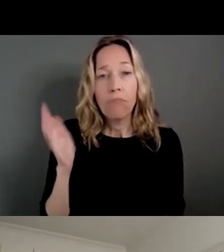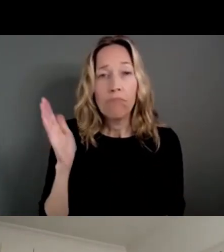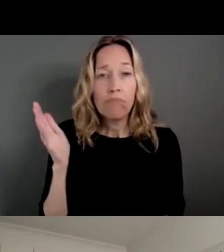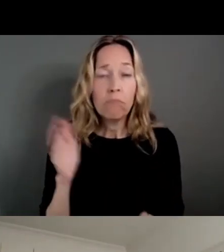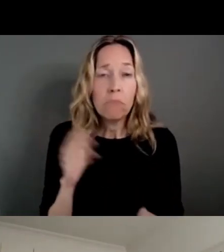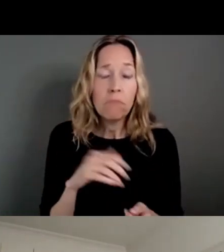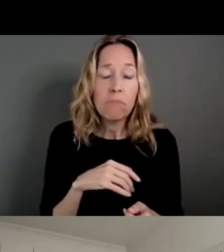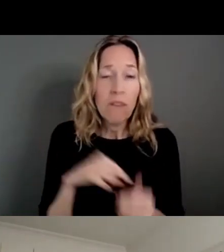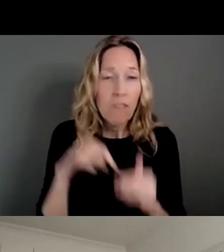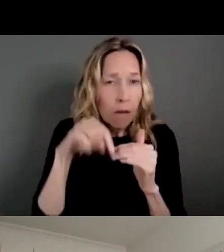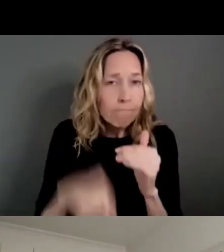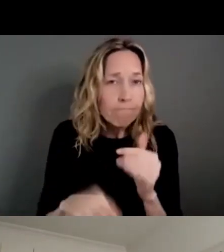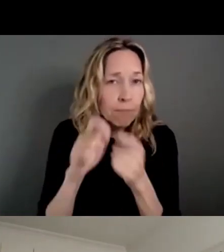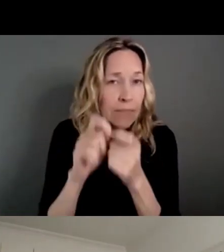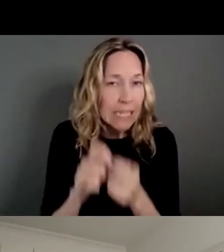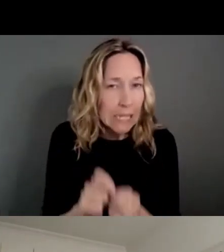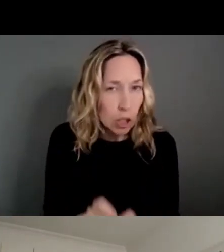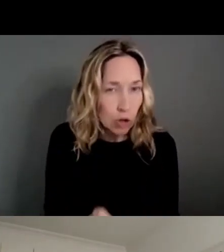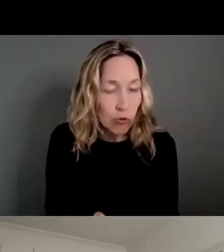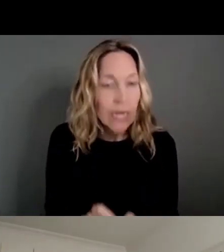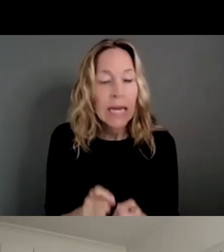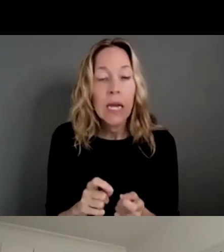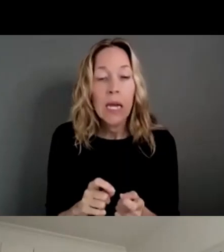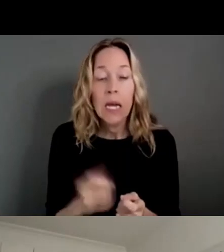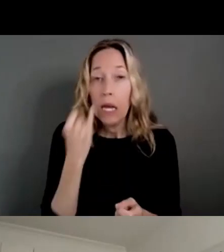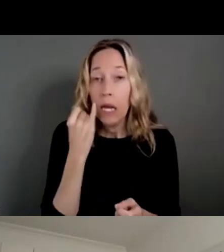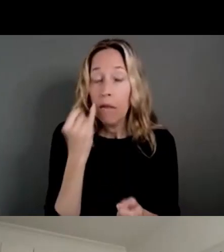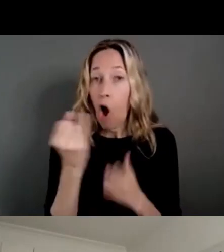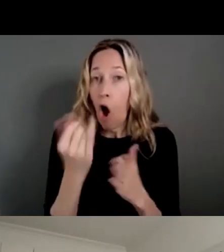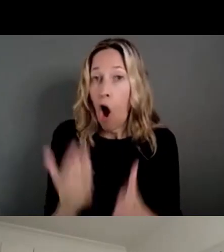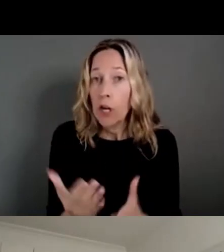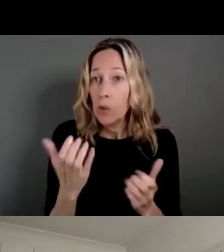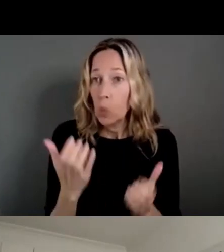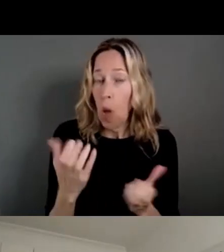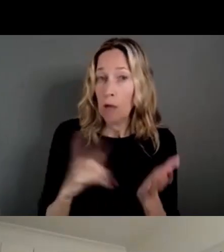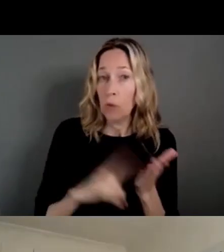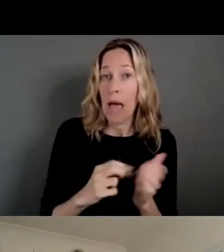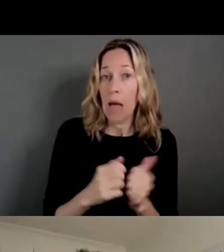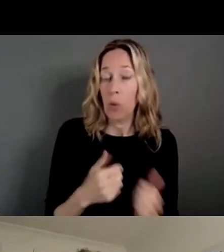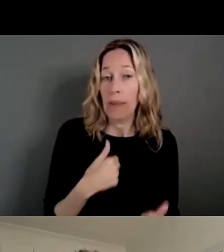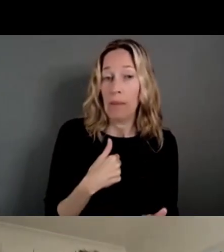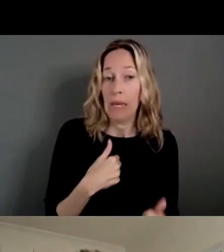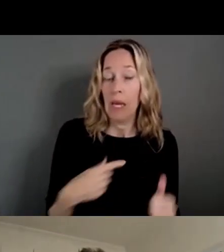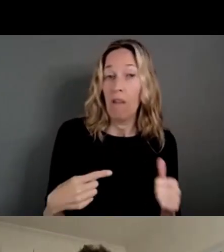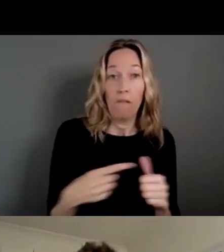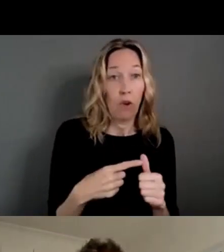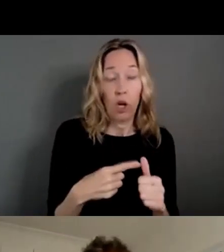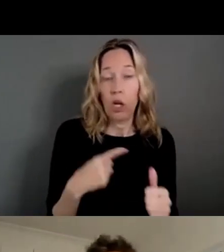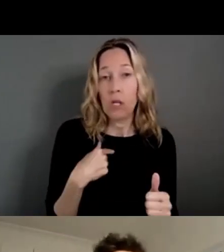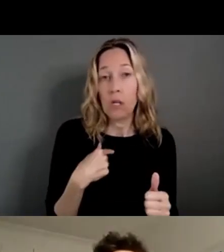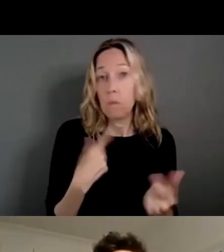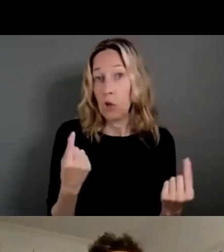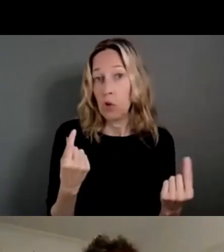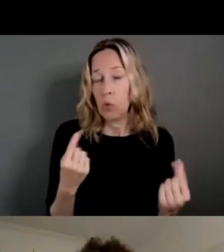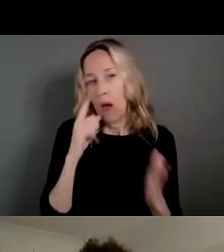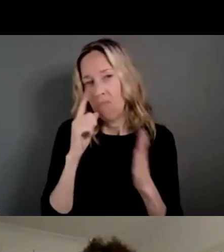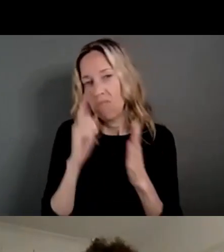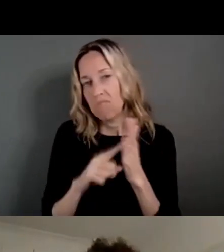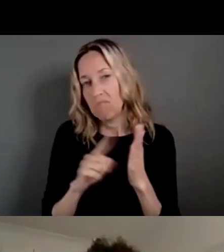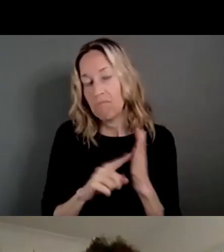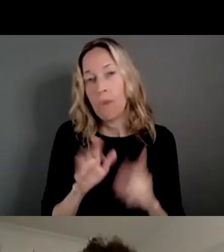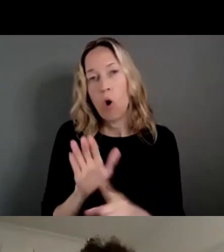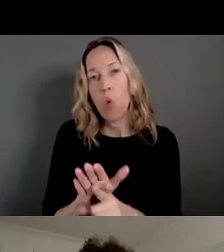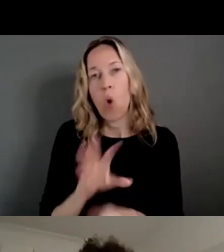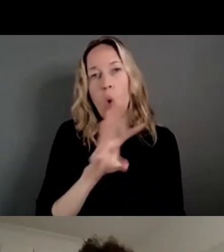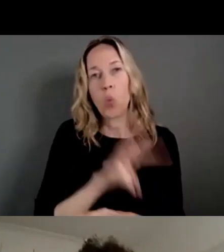somebody approaches me, the very first thing to start with the artistic is that I go to your website. I look to